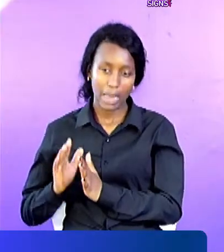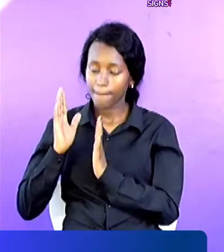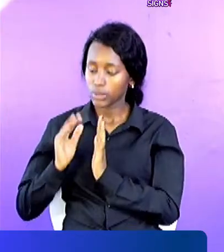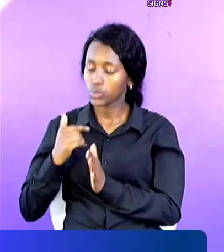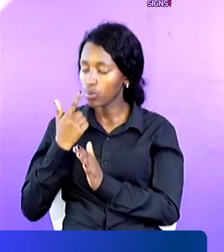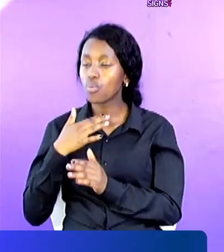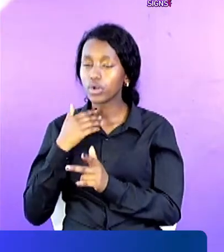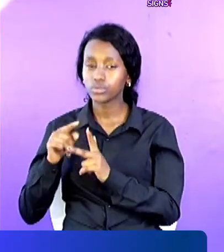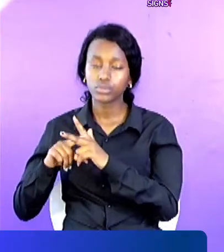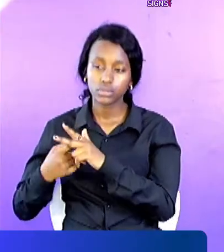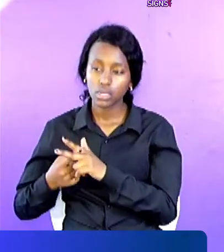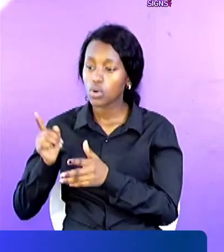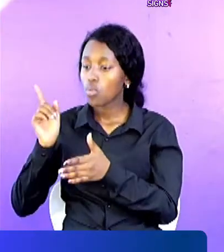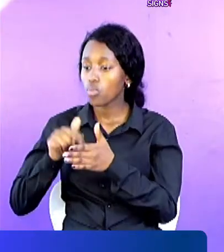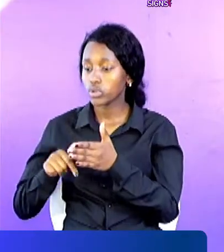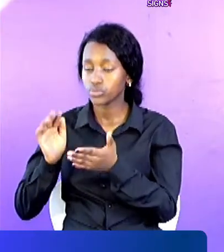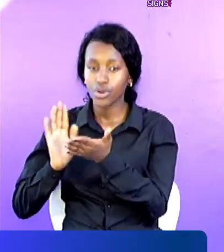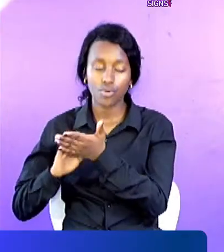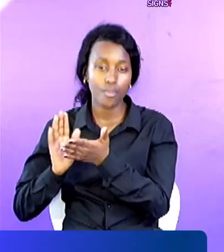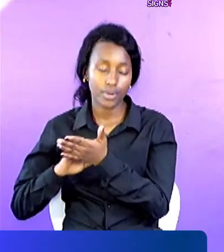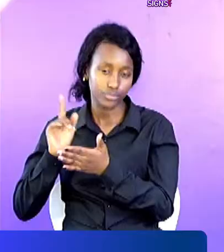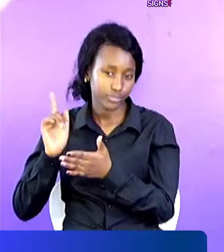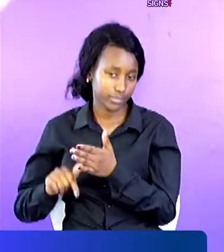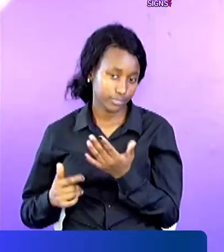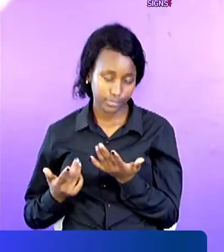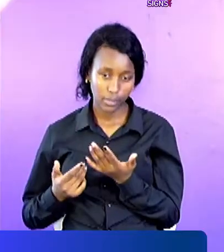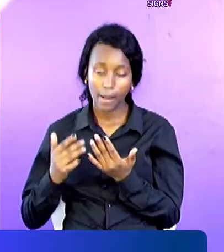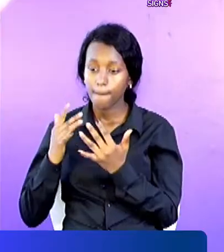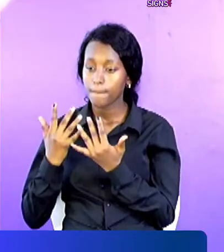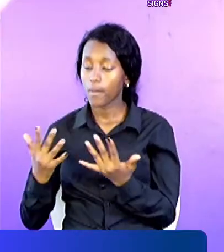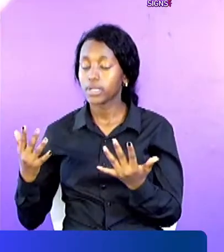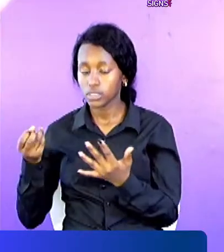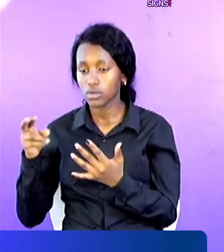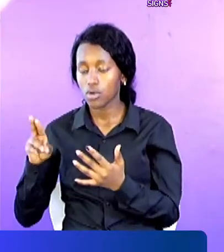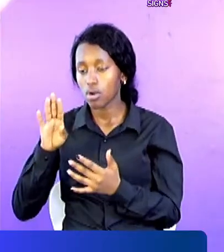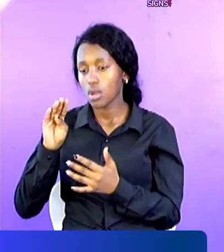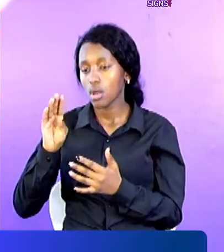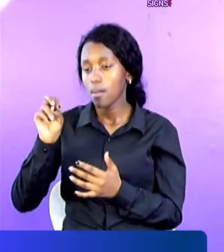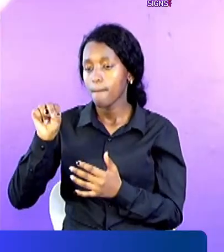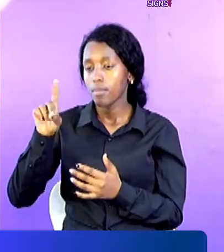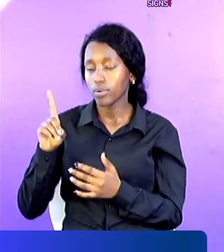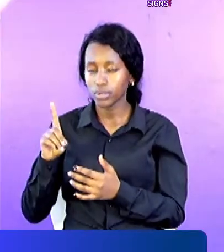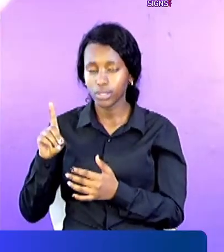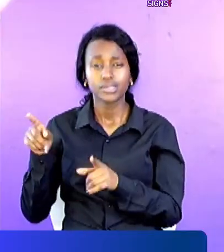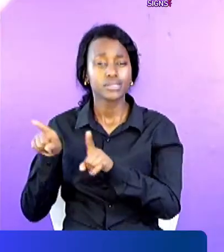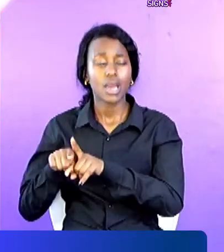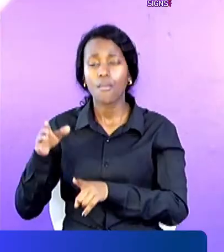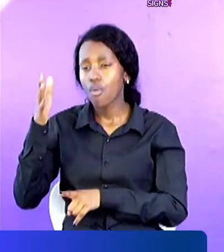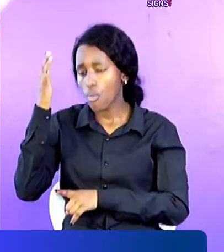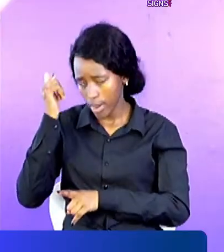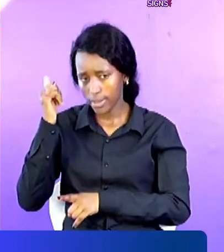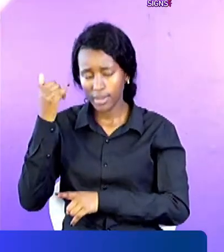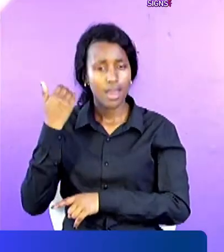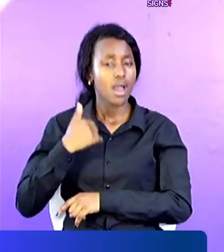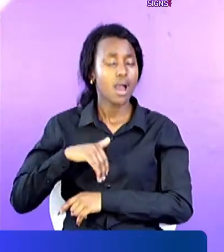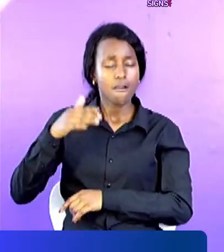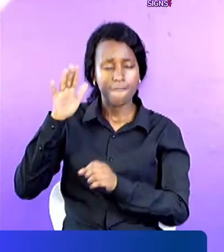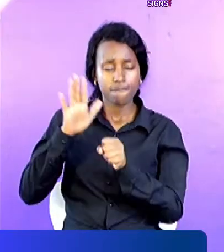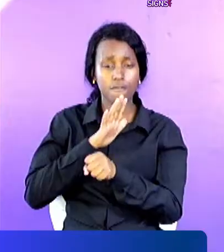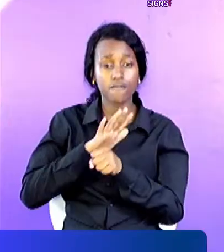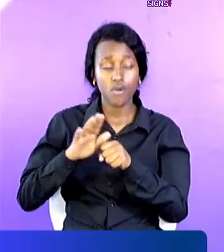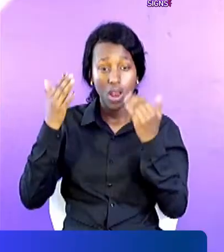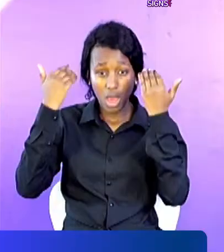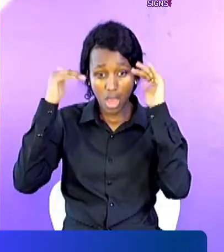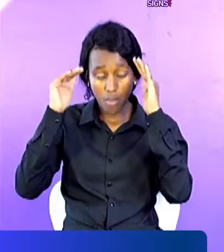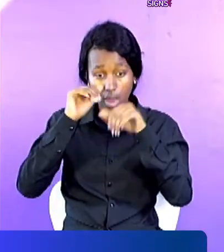would you recommend they start with? Property or bonds, and why? But also, I am fully aware of the journey that